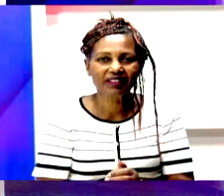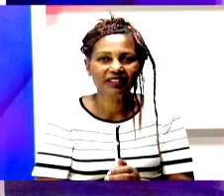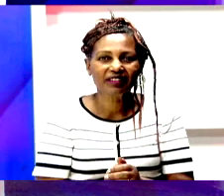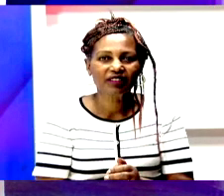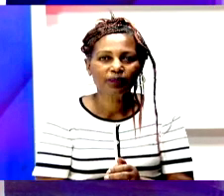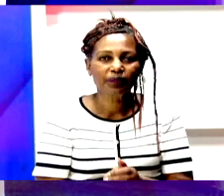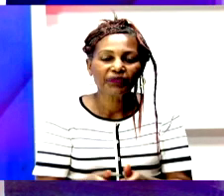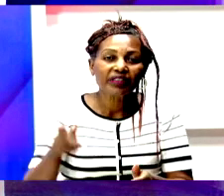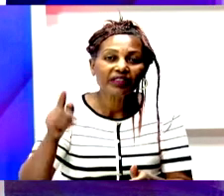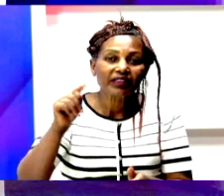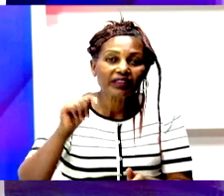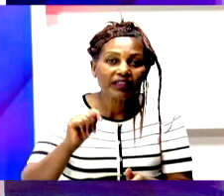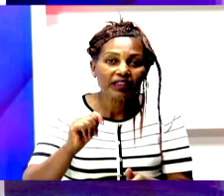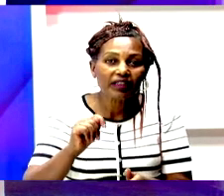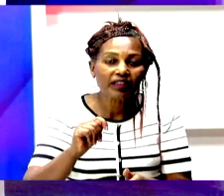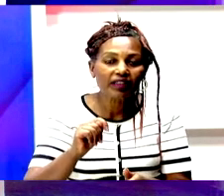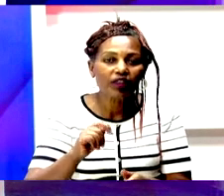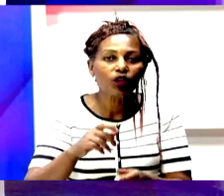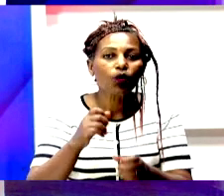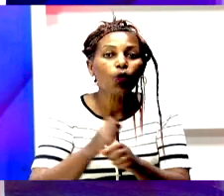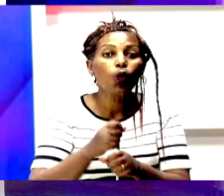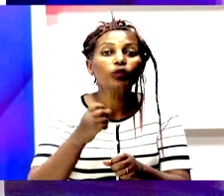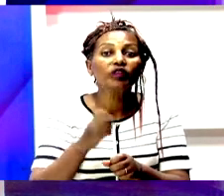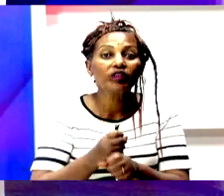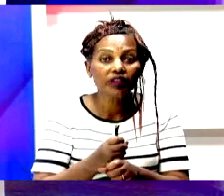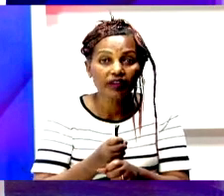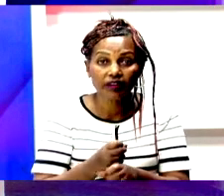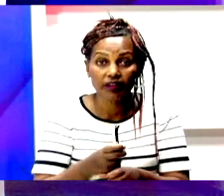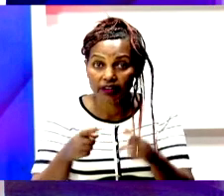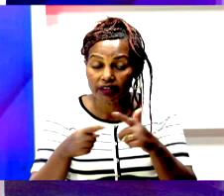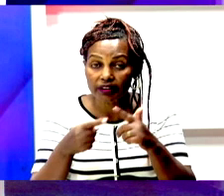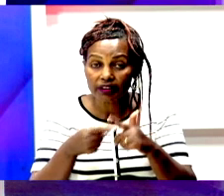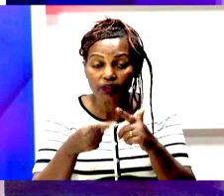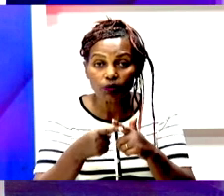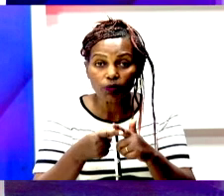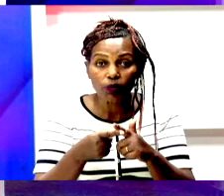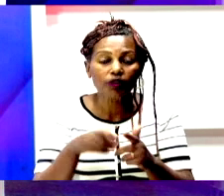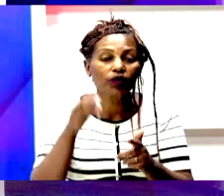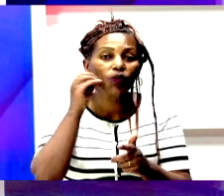The object homework becomes the subject or the beginning of the